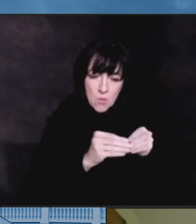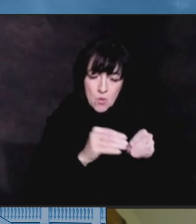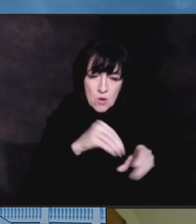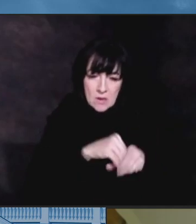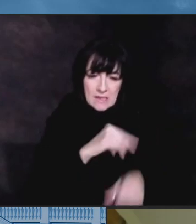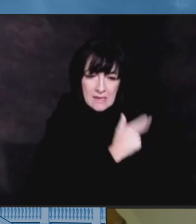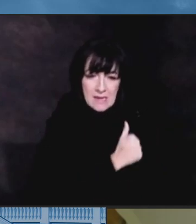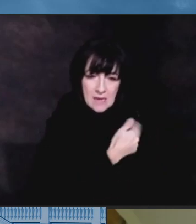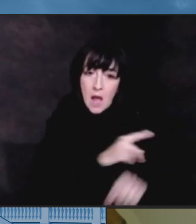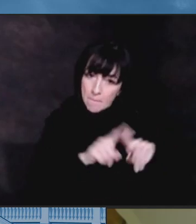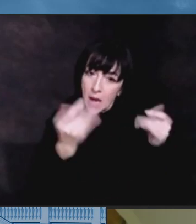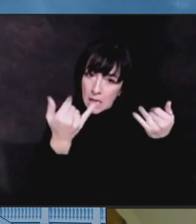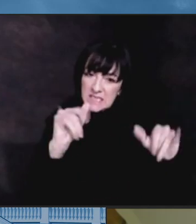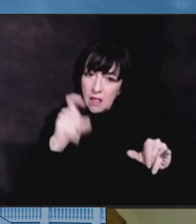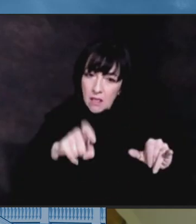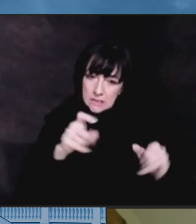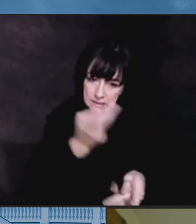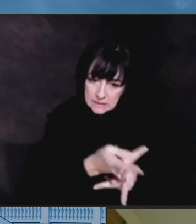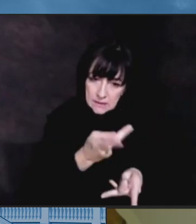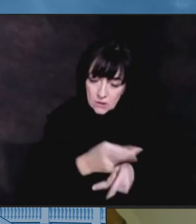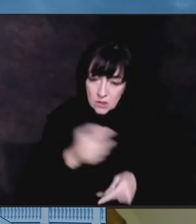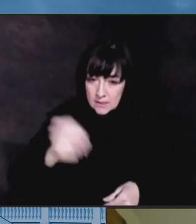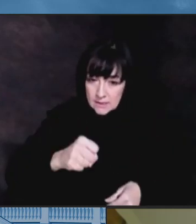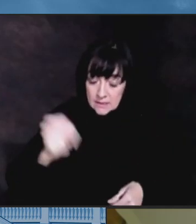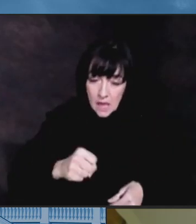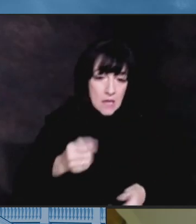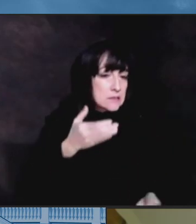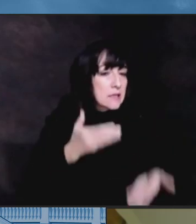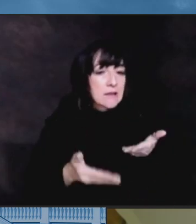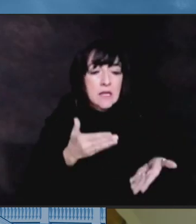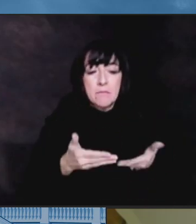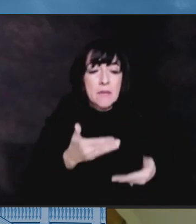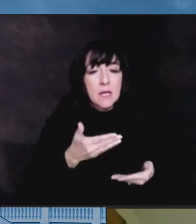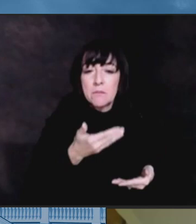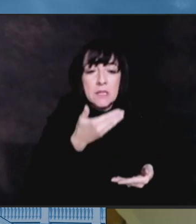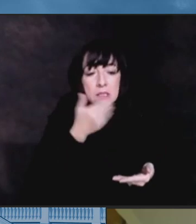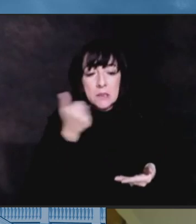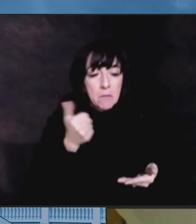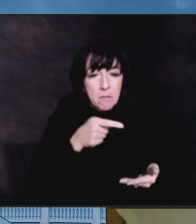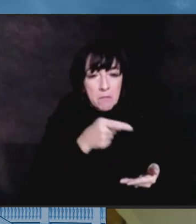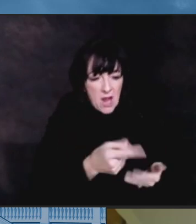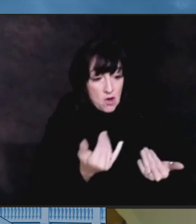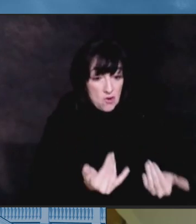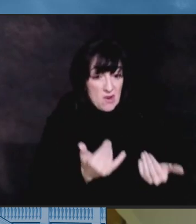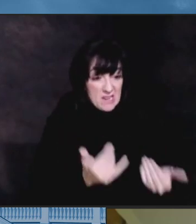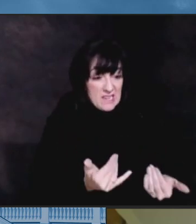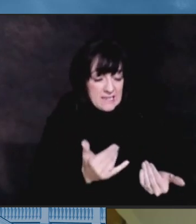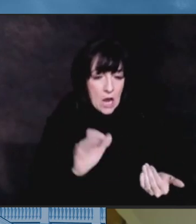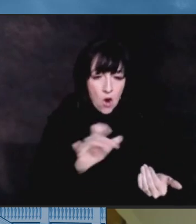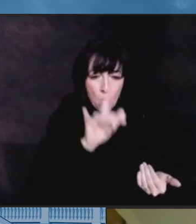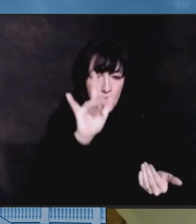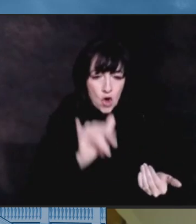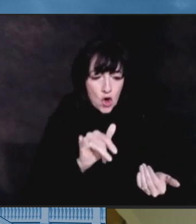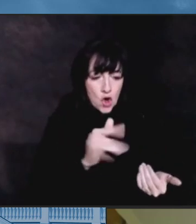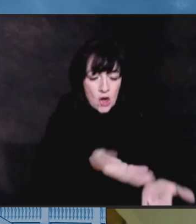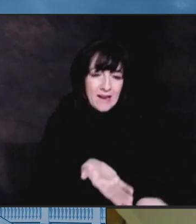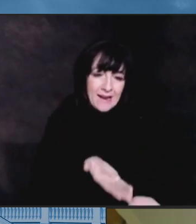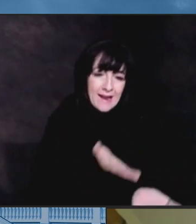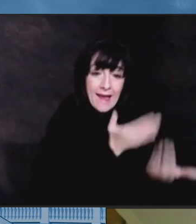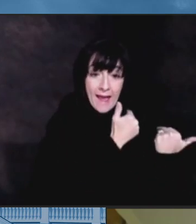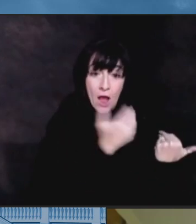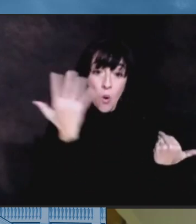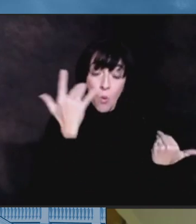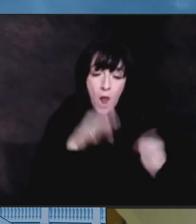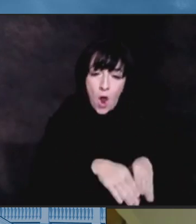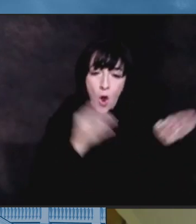somebody that's in the hospital for a different reason that might be able to be released a little bit too early. The limiting factor,